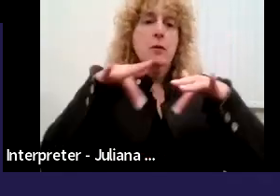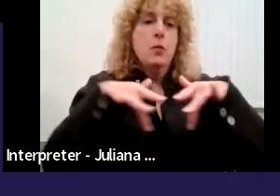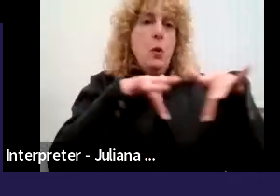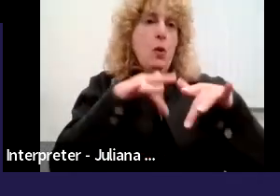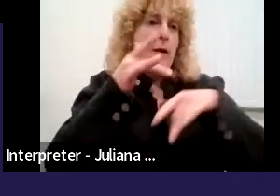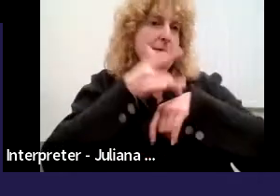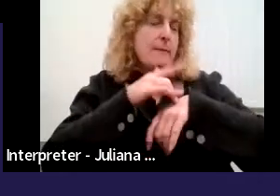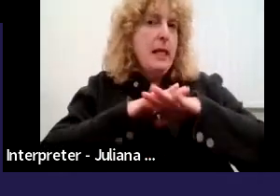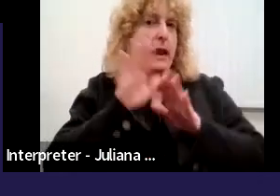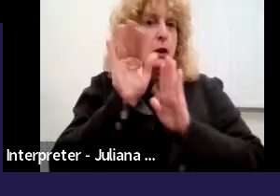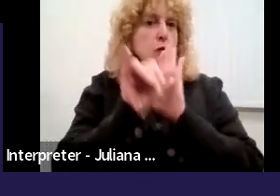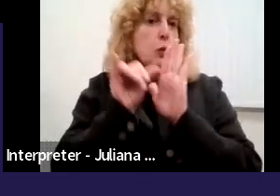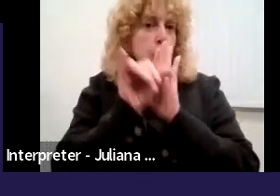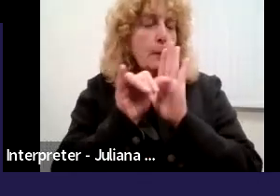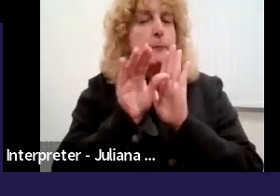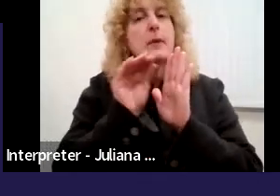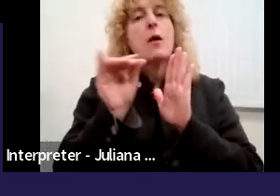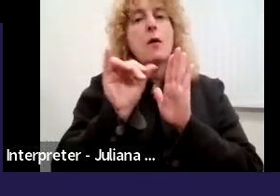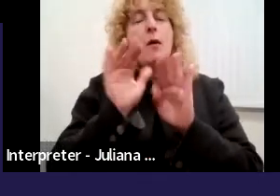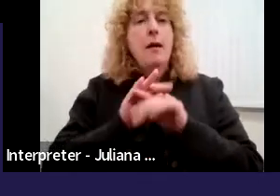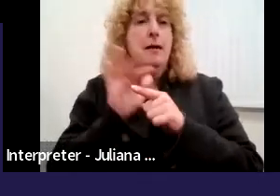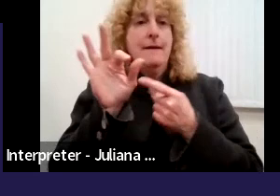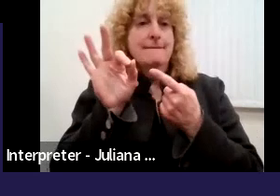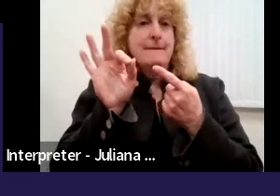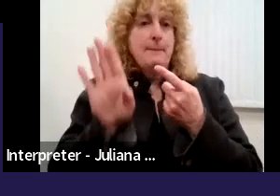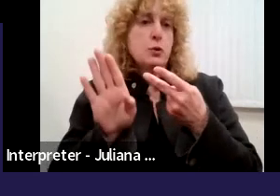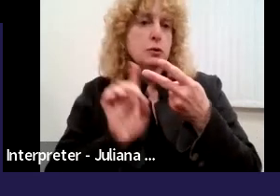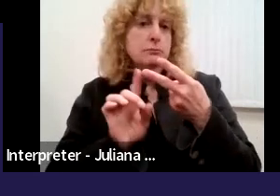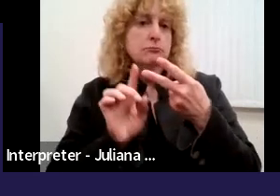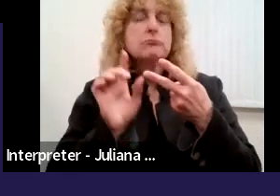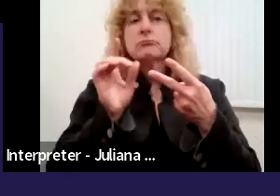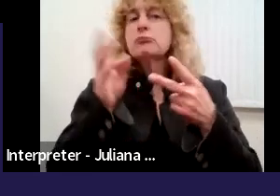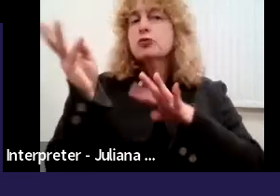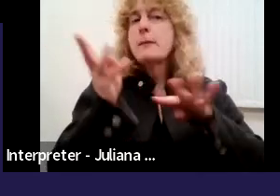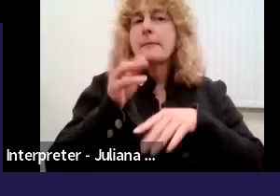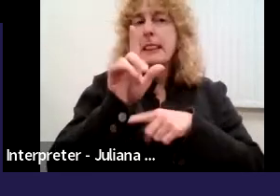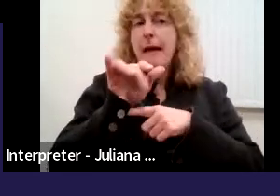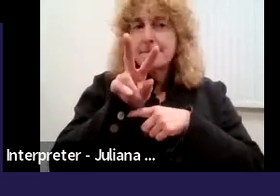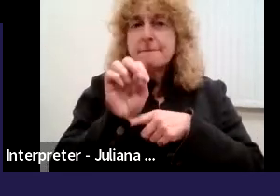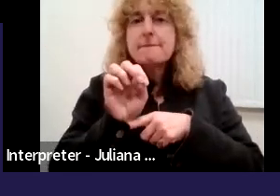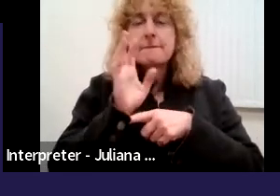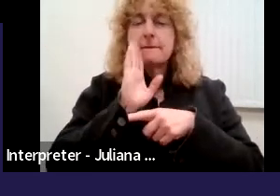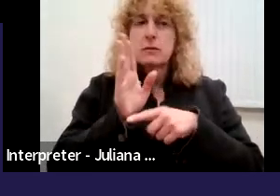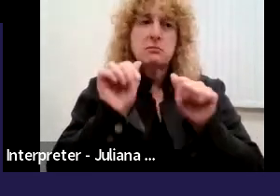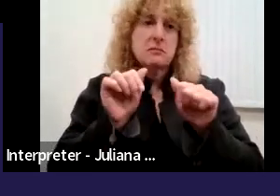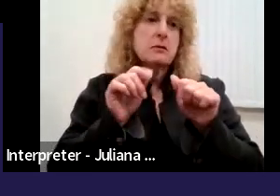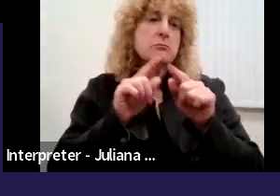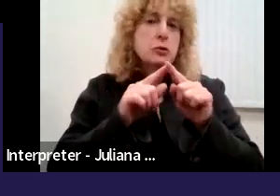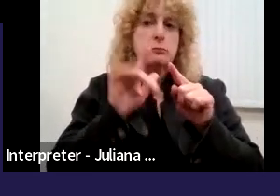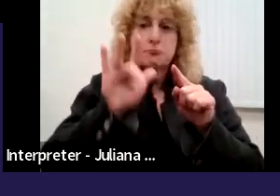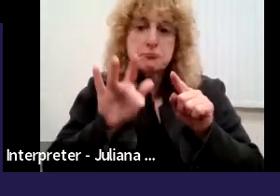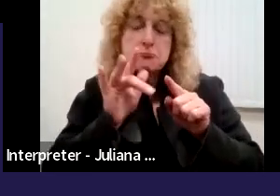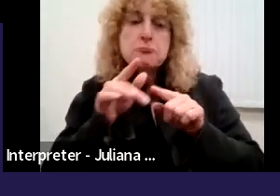on our YouTube and also on Facebook. We are streaming live, so this will be available to replay back as